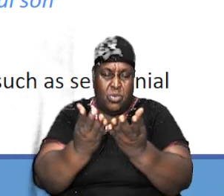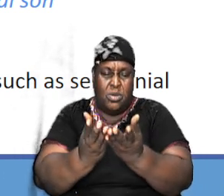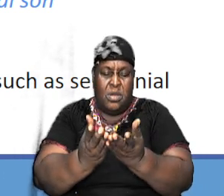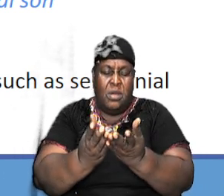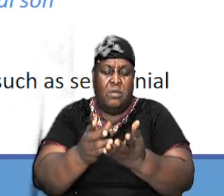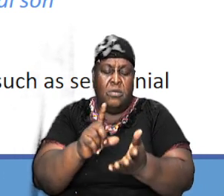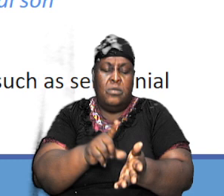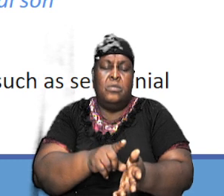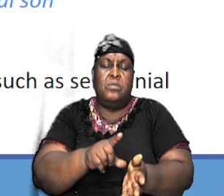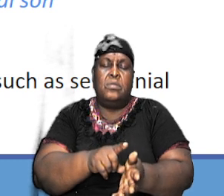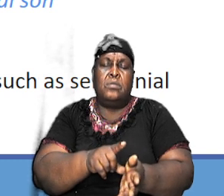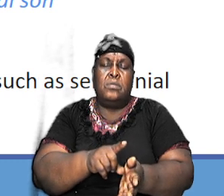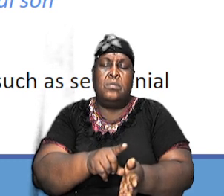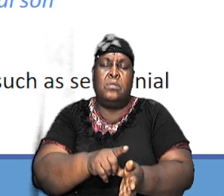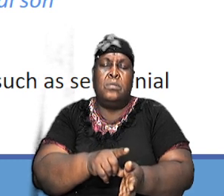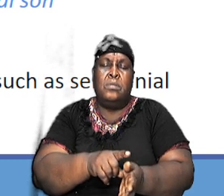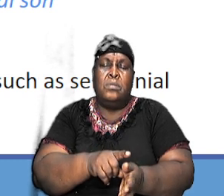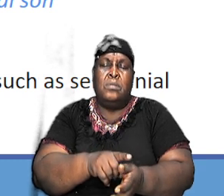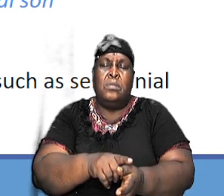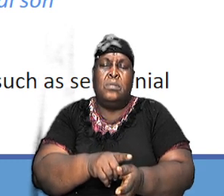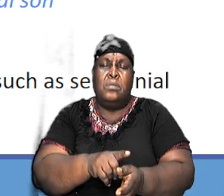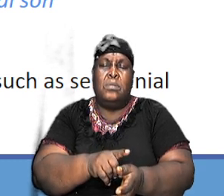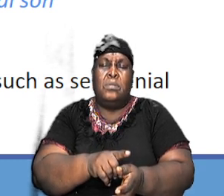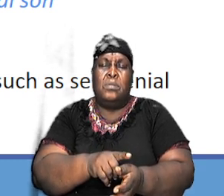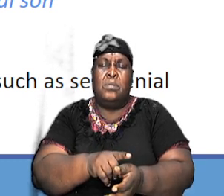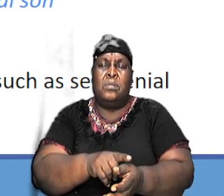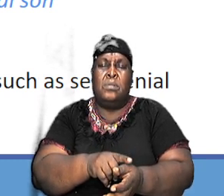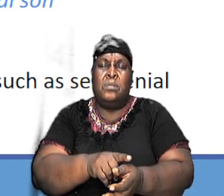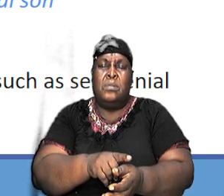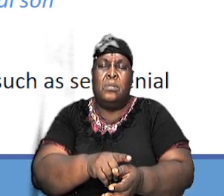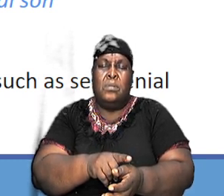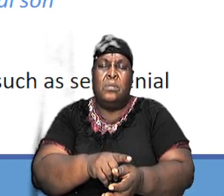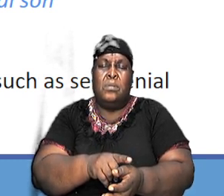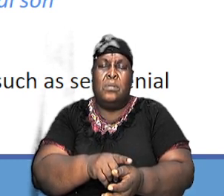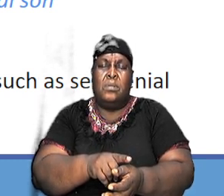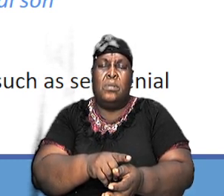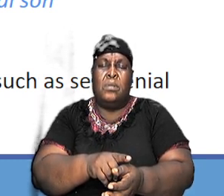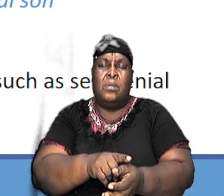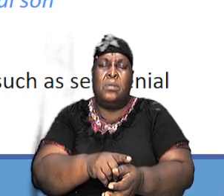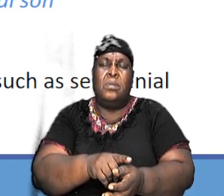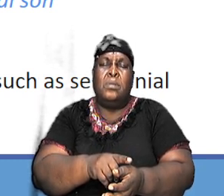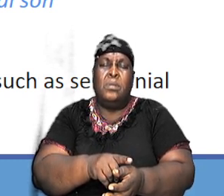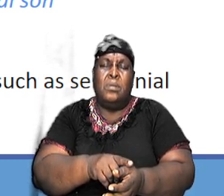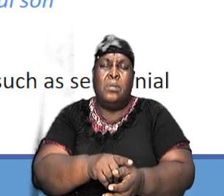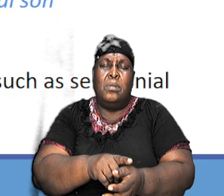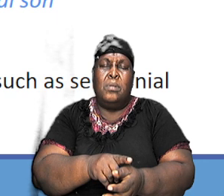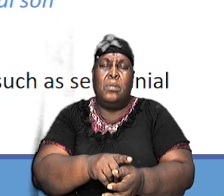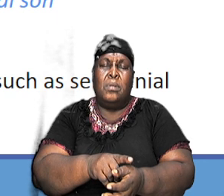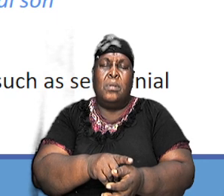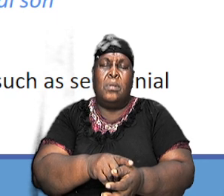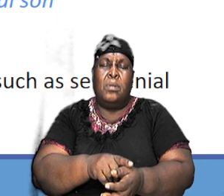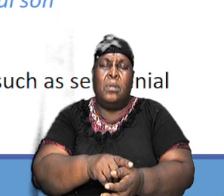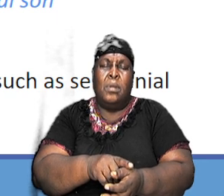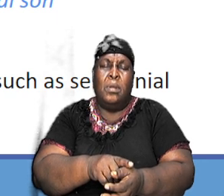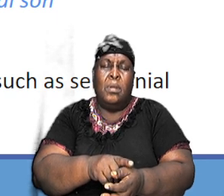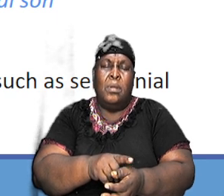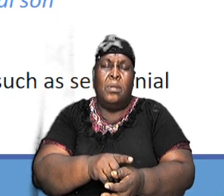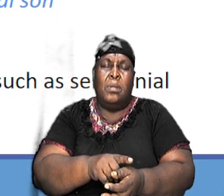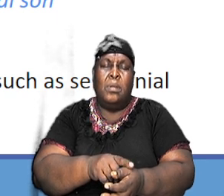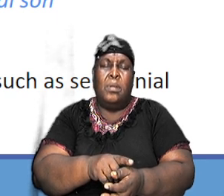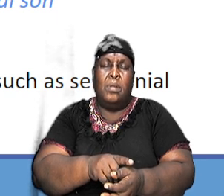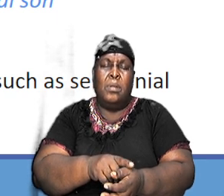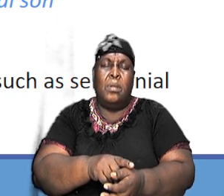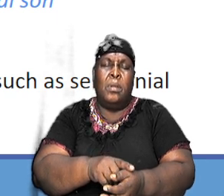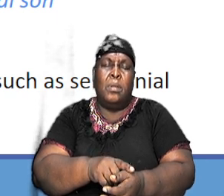that is the parable about the lost coin, the lost sheep, and the lost son, or as we call it, the prodigal